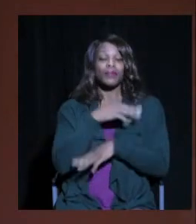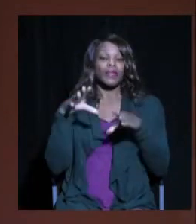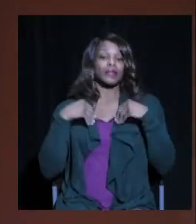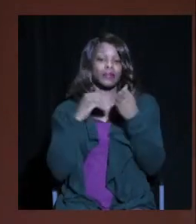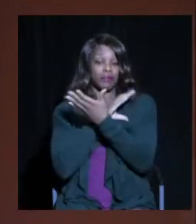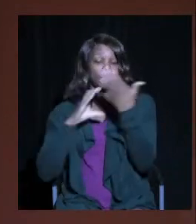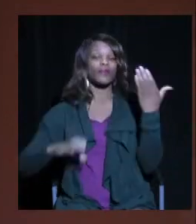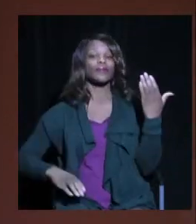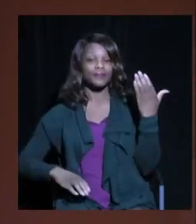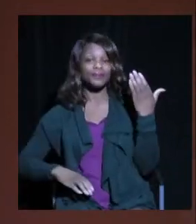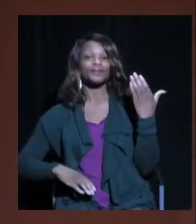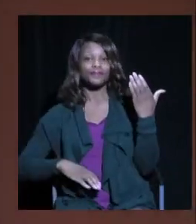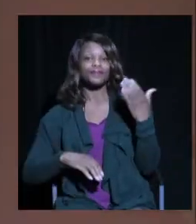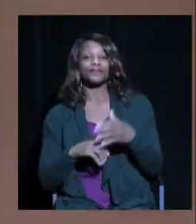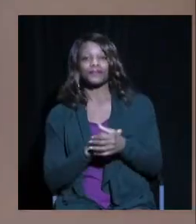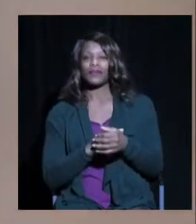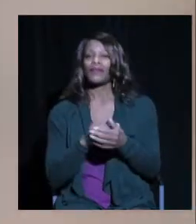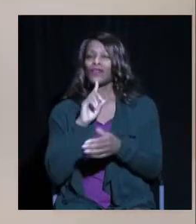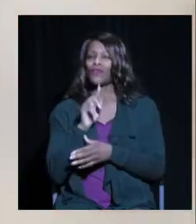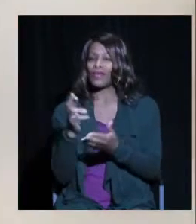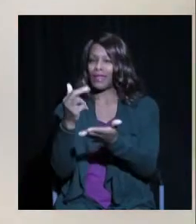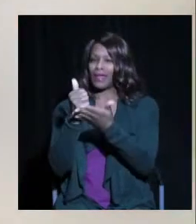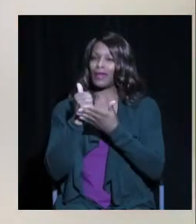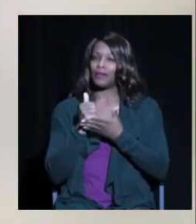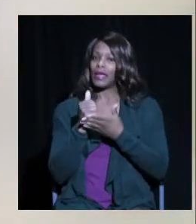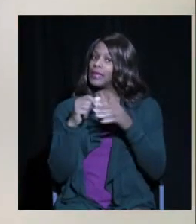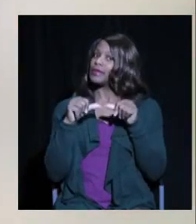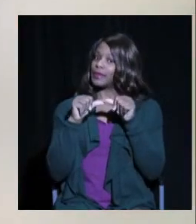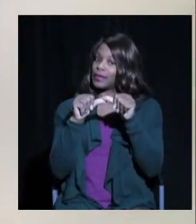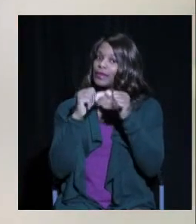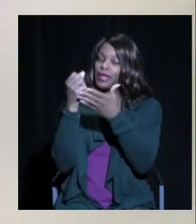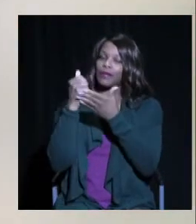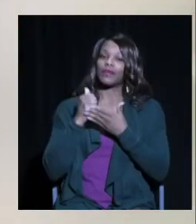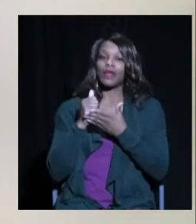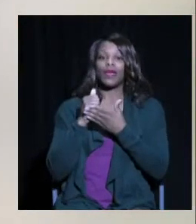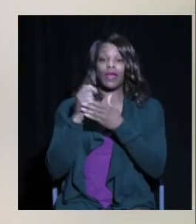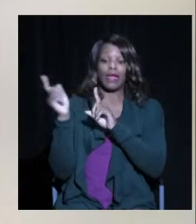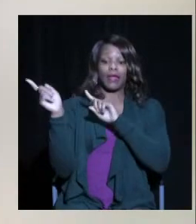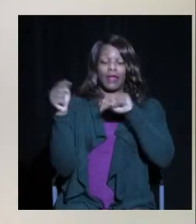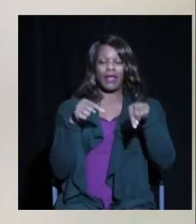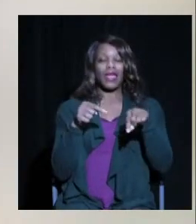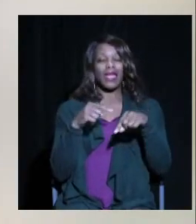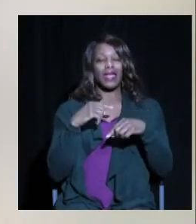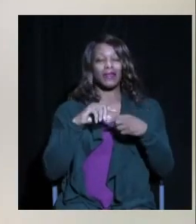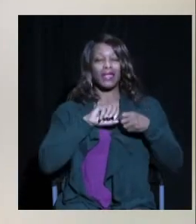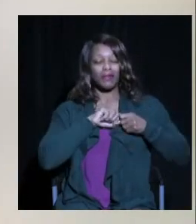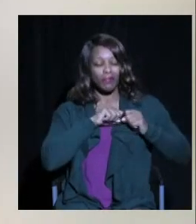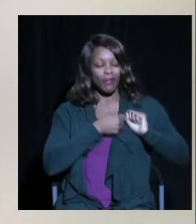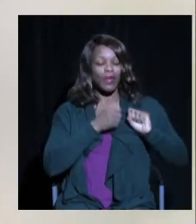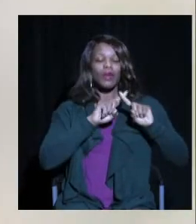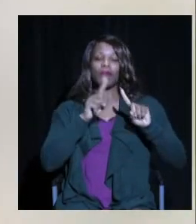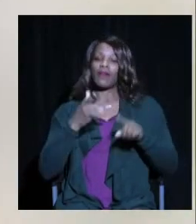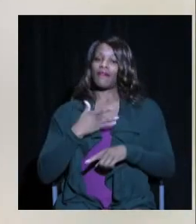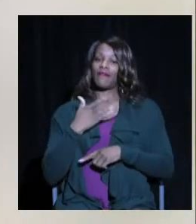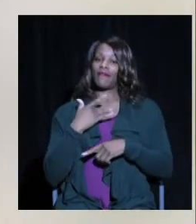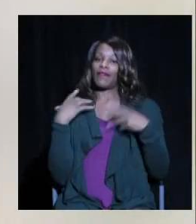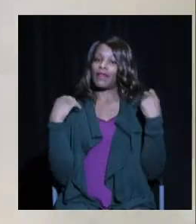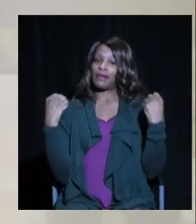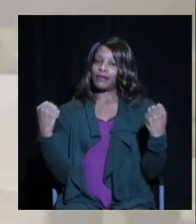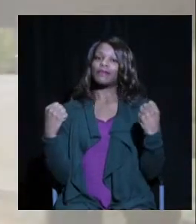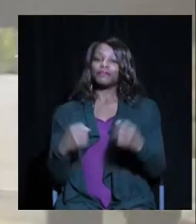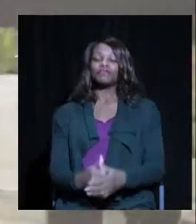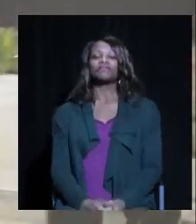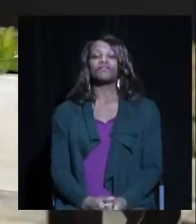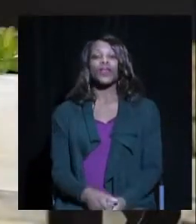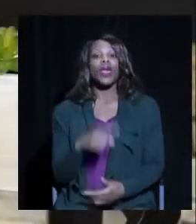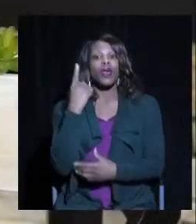That stuck with me strong, and it's really helped me through, still helping me through. I came in kind of broken, but I did leave out whole. One